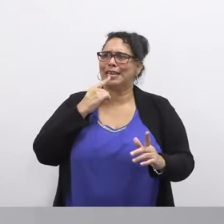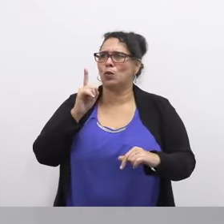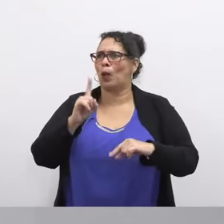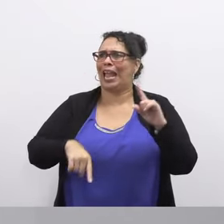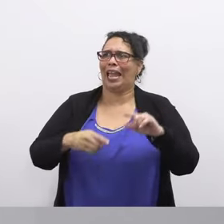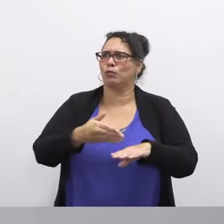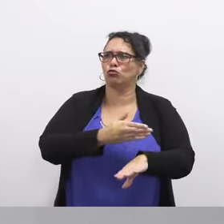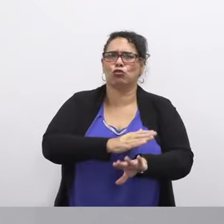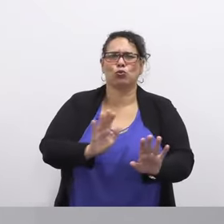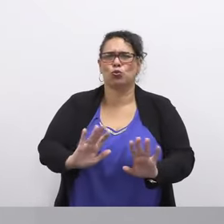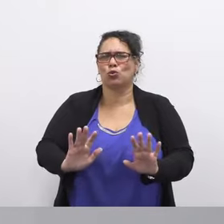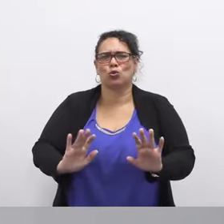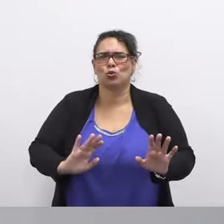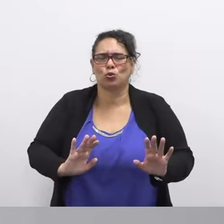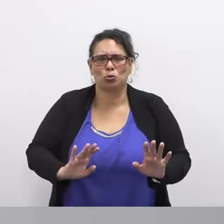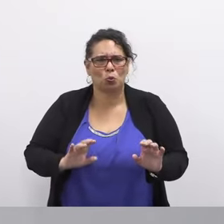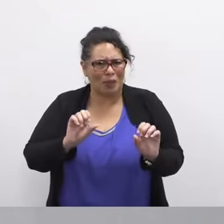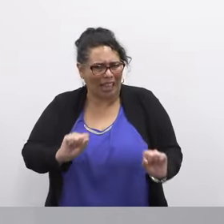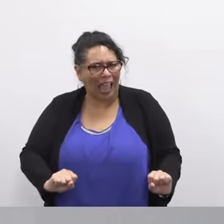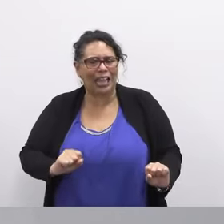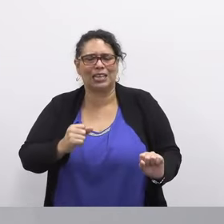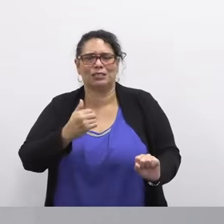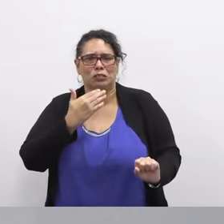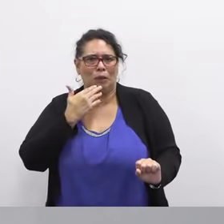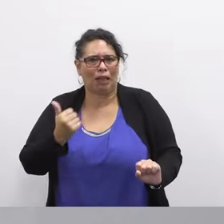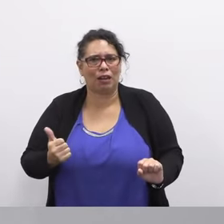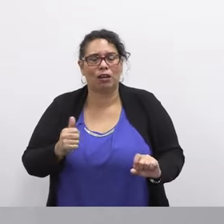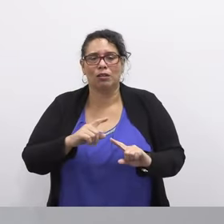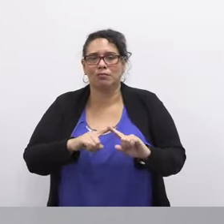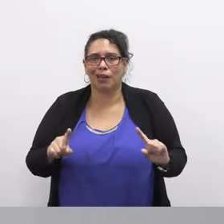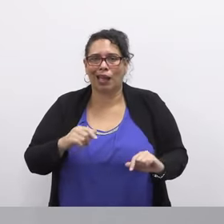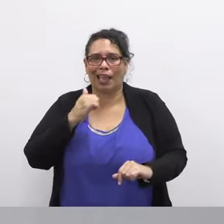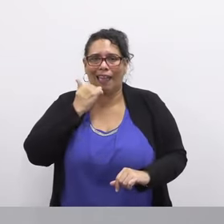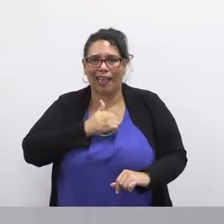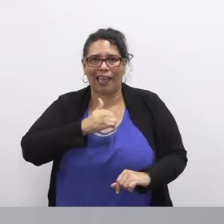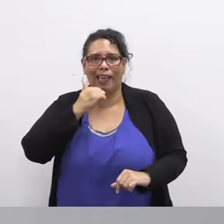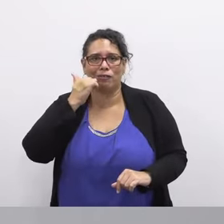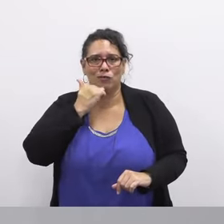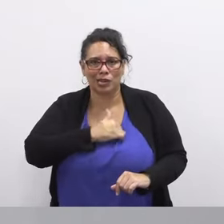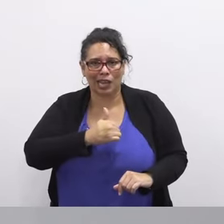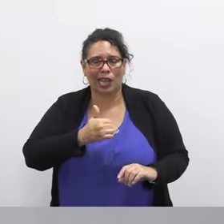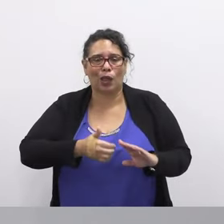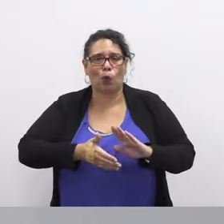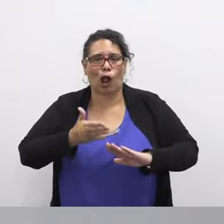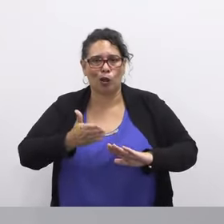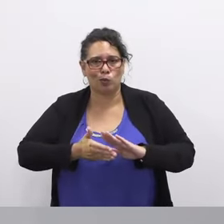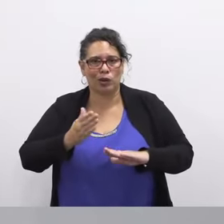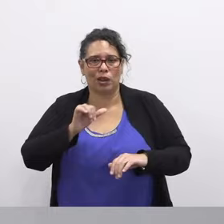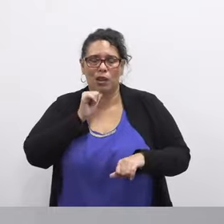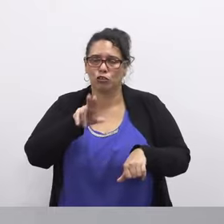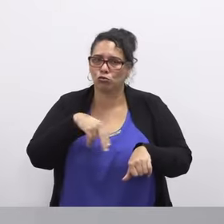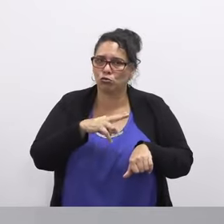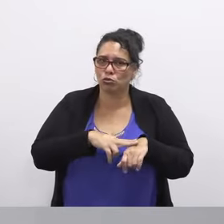better, but literally we are operating day to day in the most unusual and challenging of